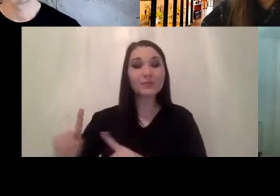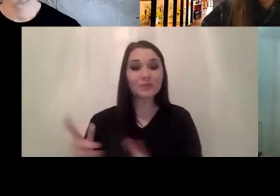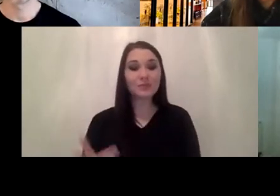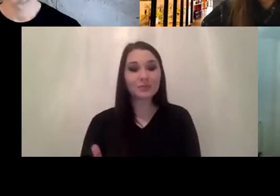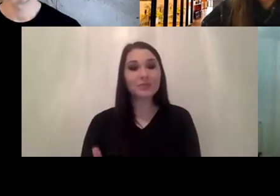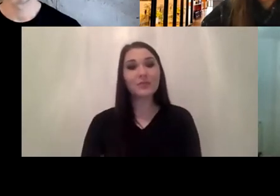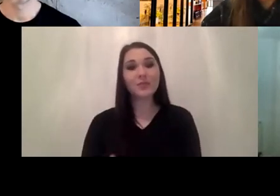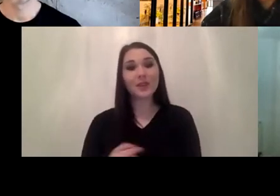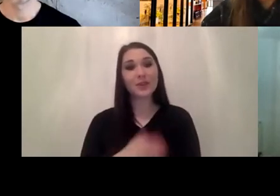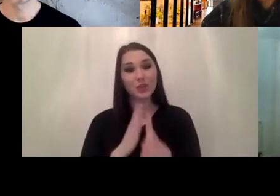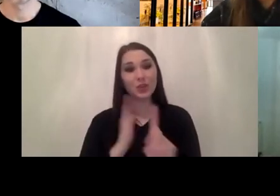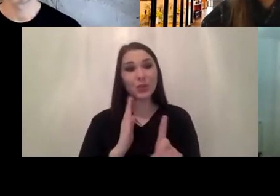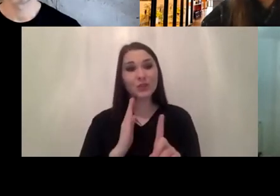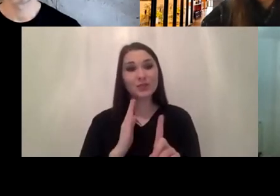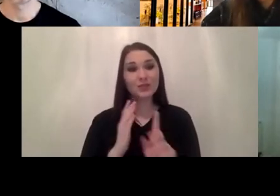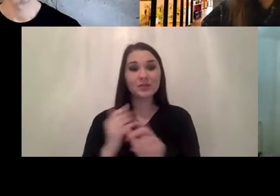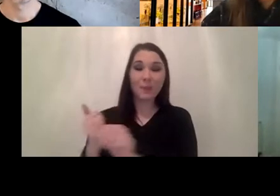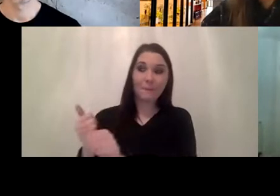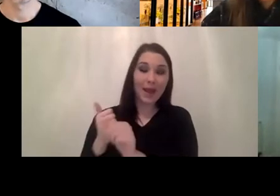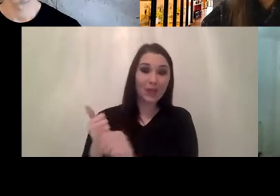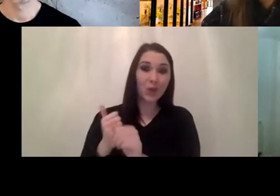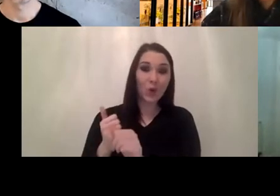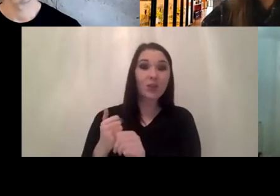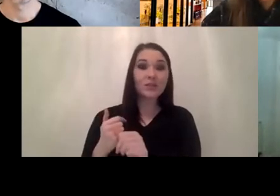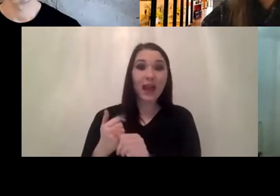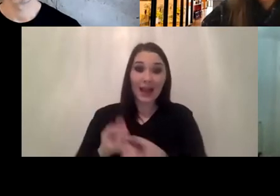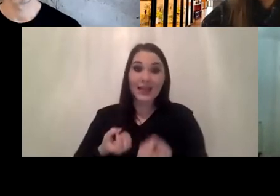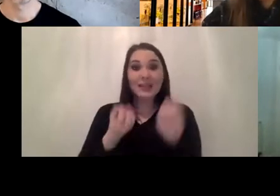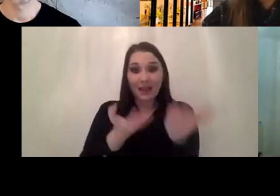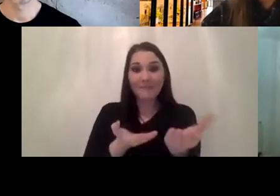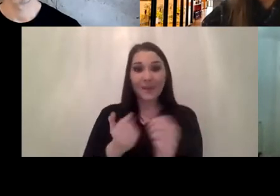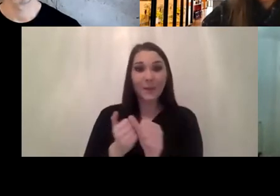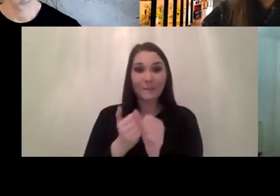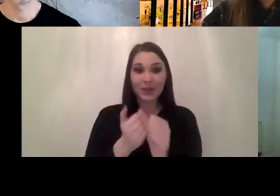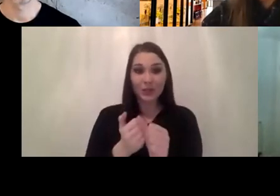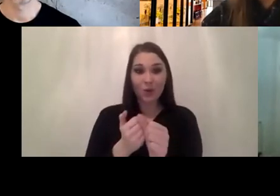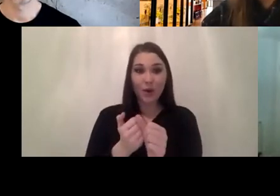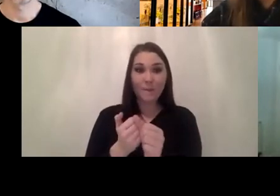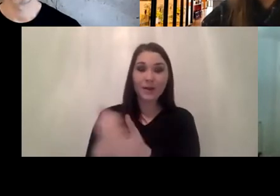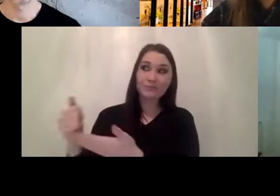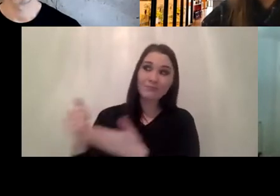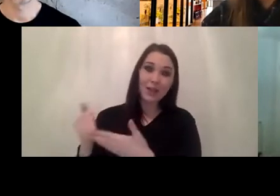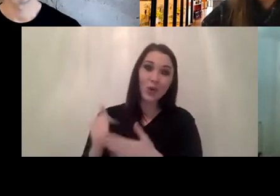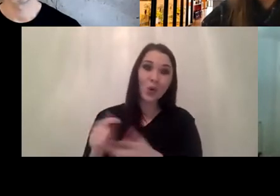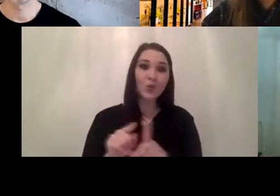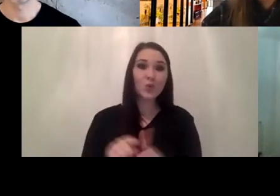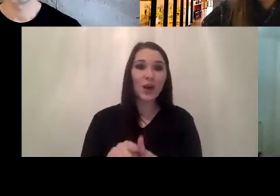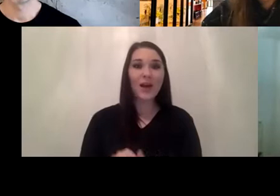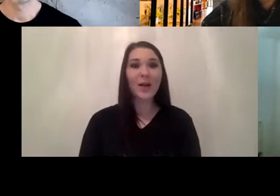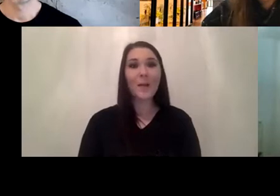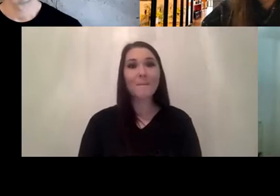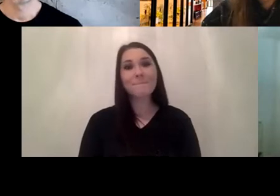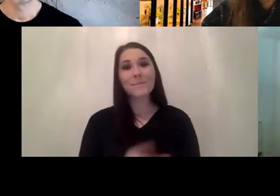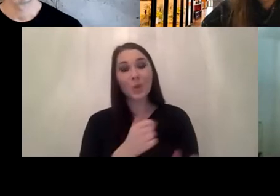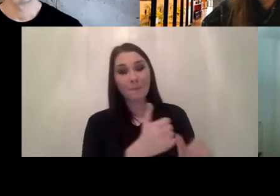like I get mentored as well. I don't only just give the mentoring sessions, but like, for instance, one of my mentors, he's